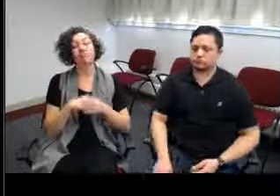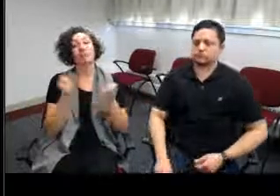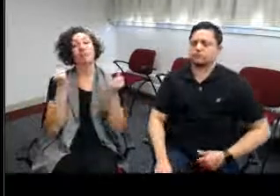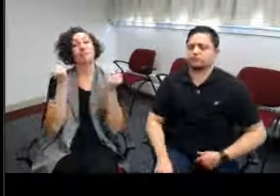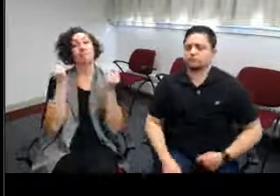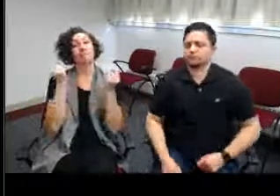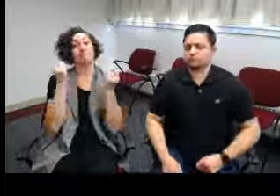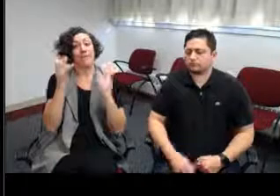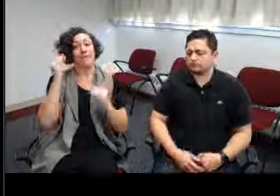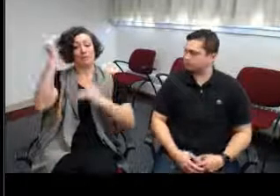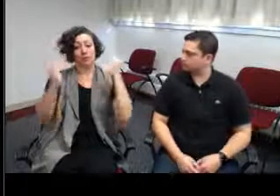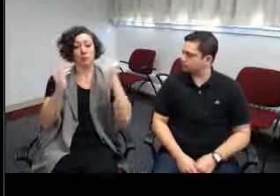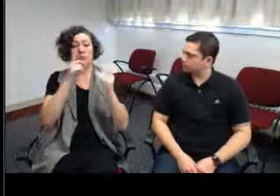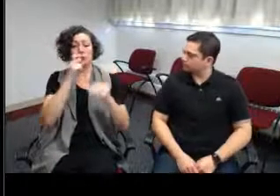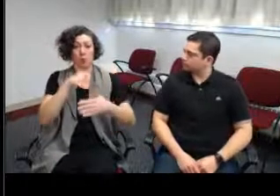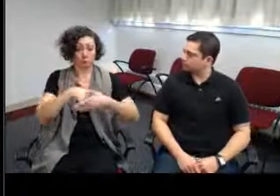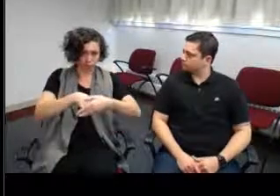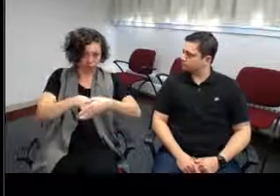home.